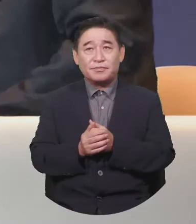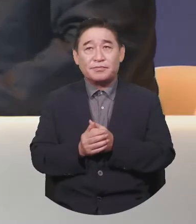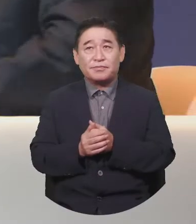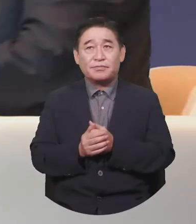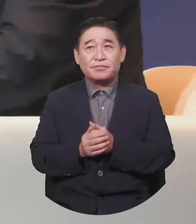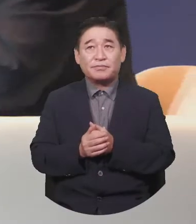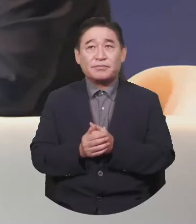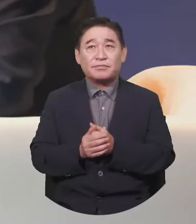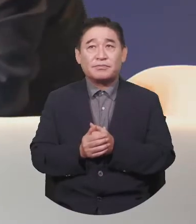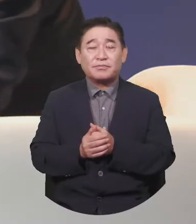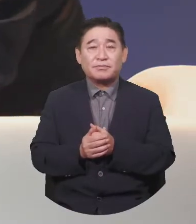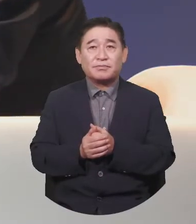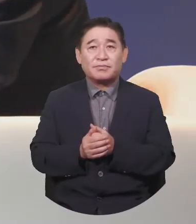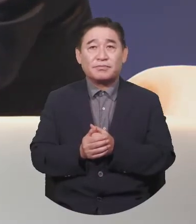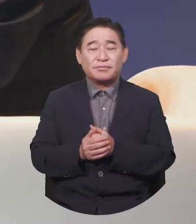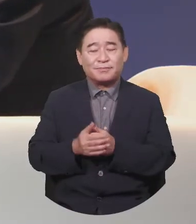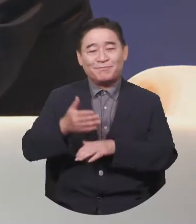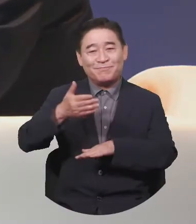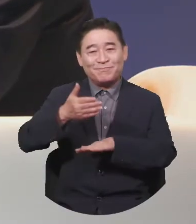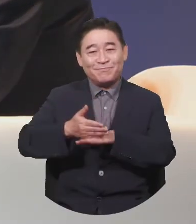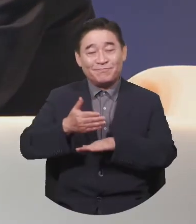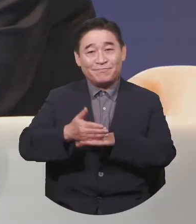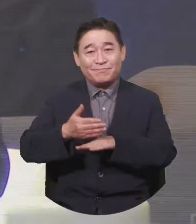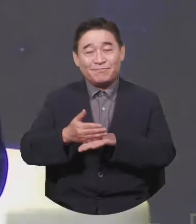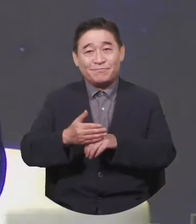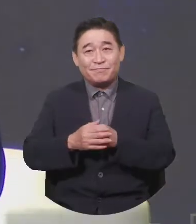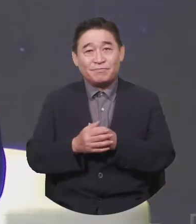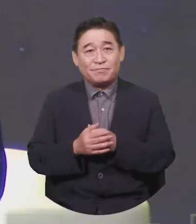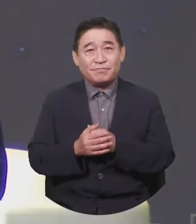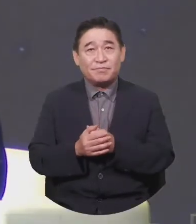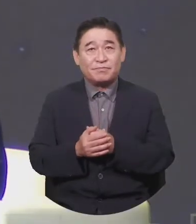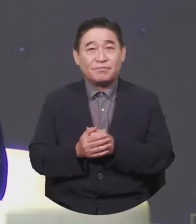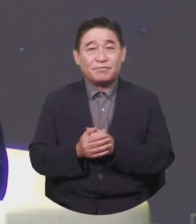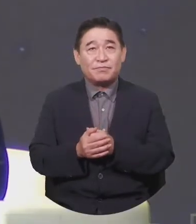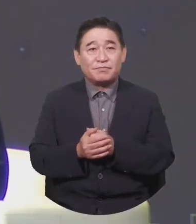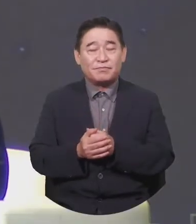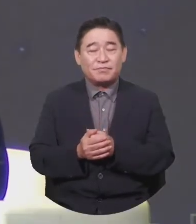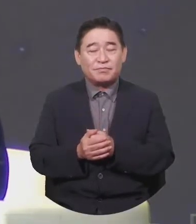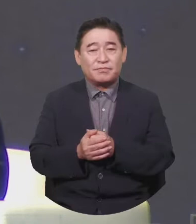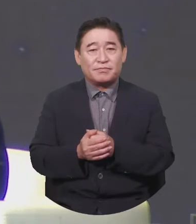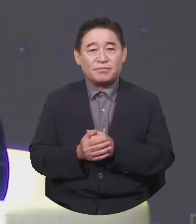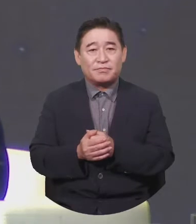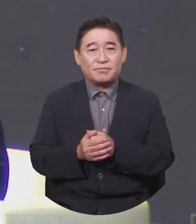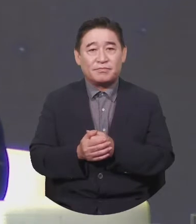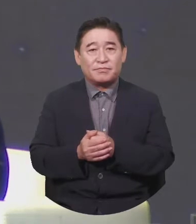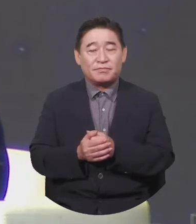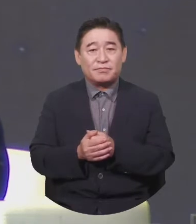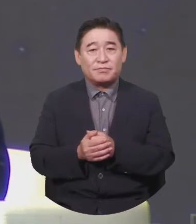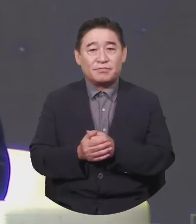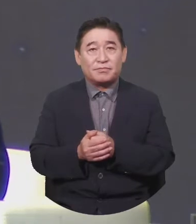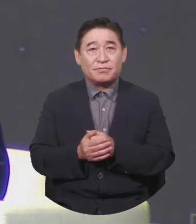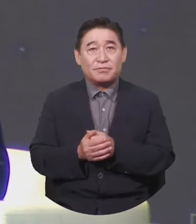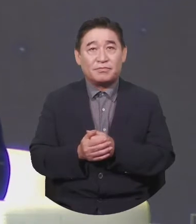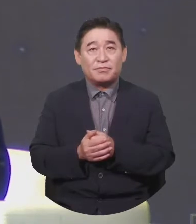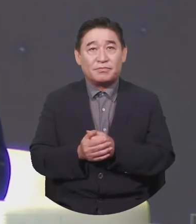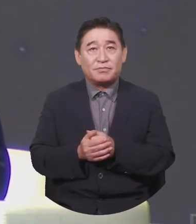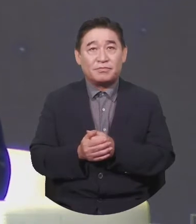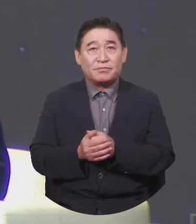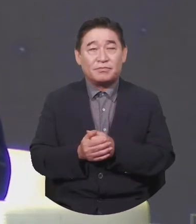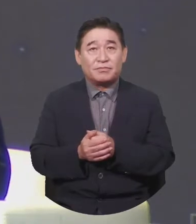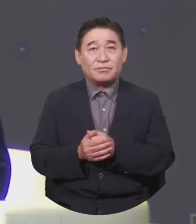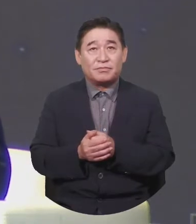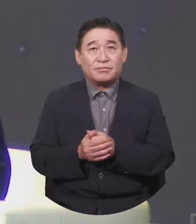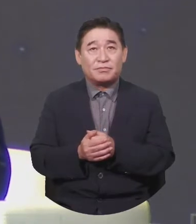Well, thank you, Rachel. we are